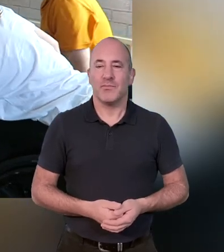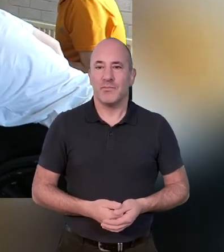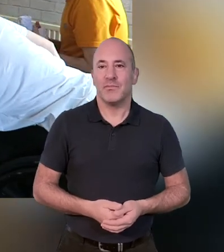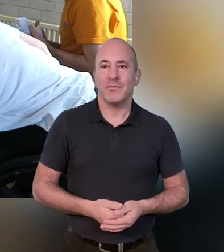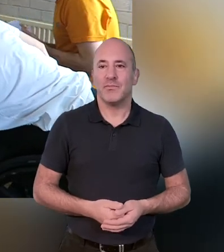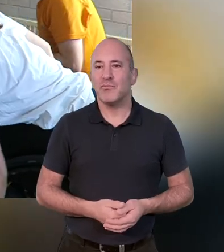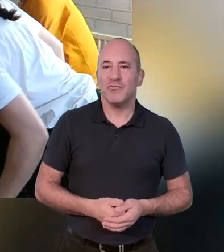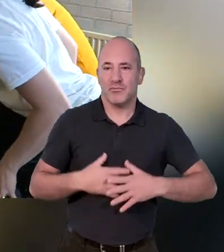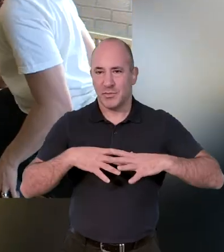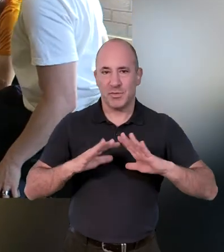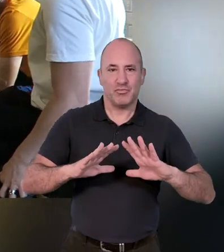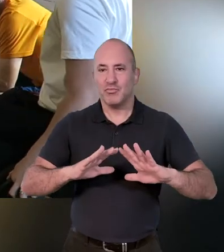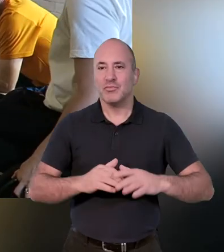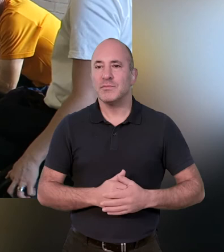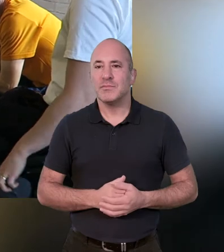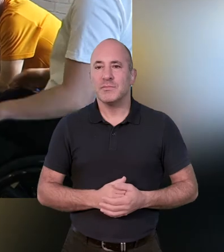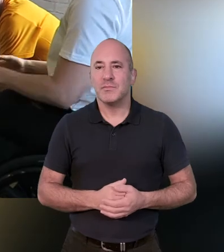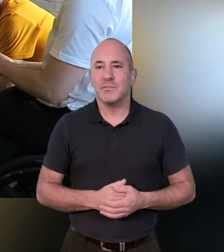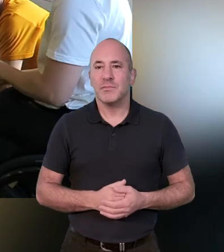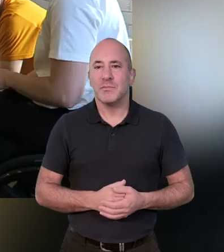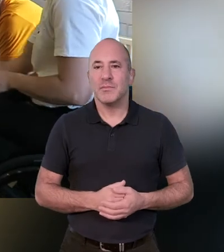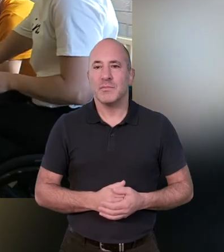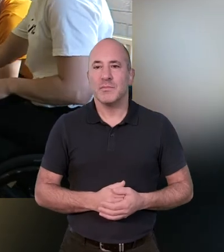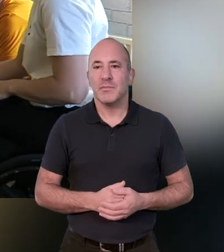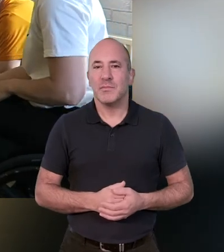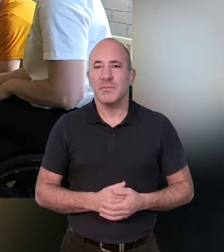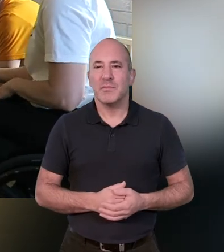So this time it's your turn to go first, Sam.